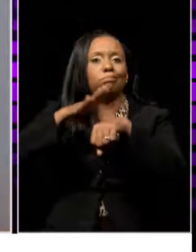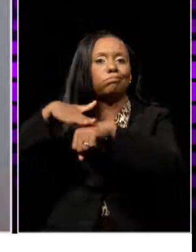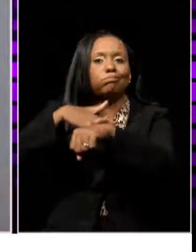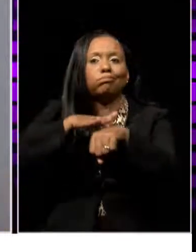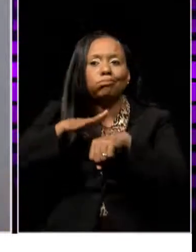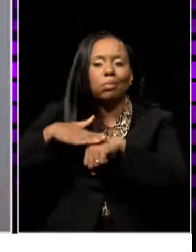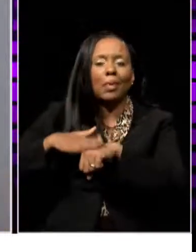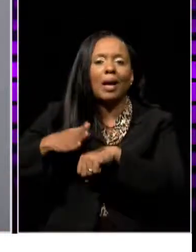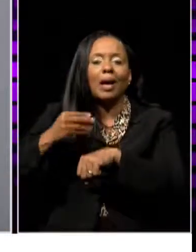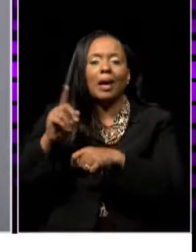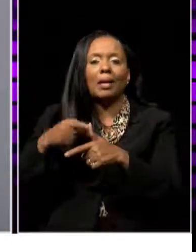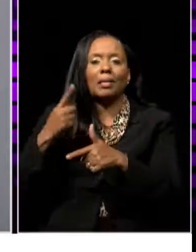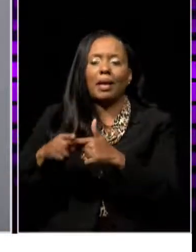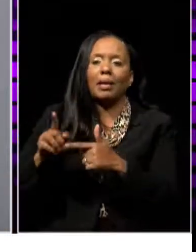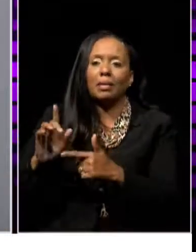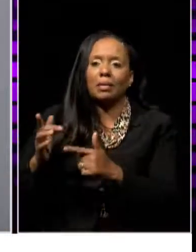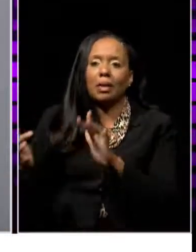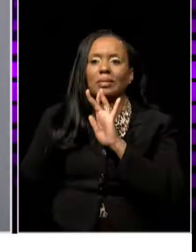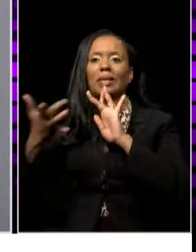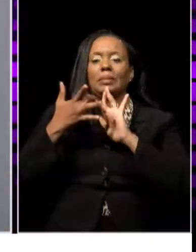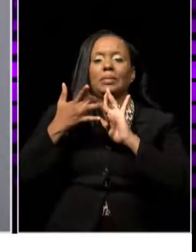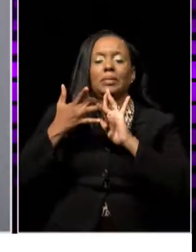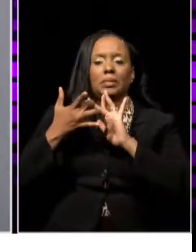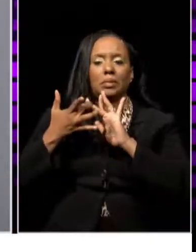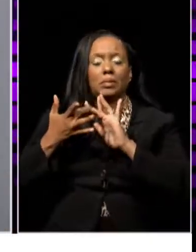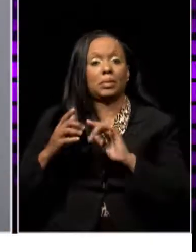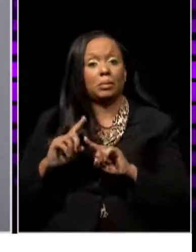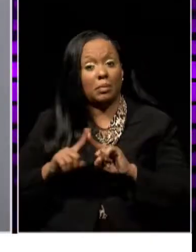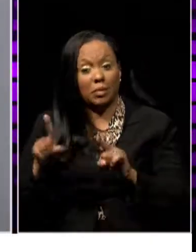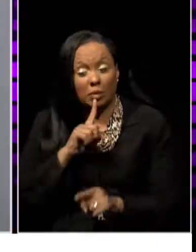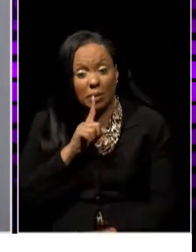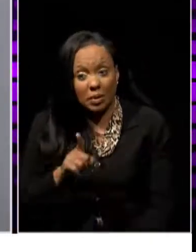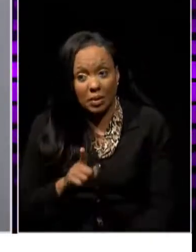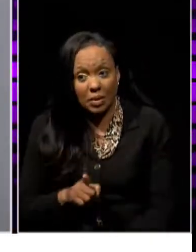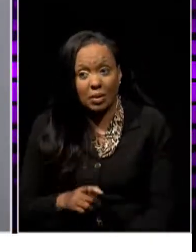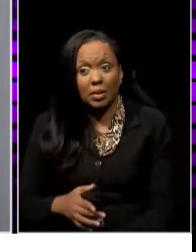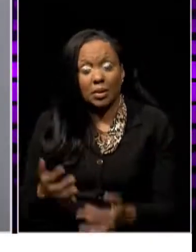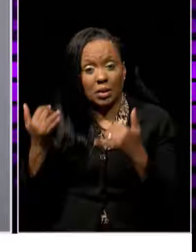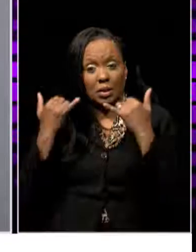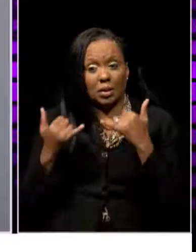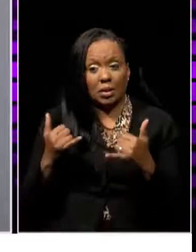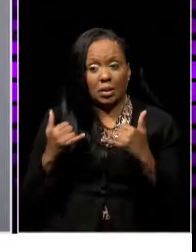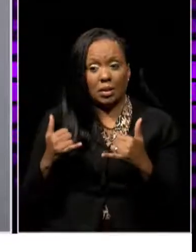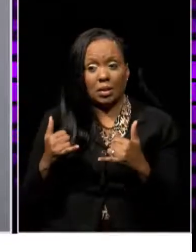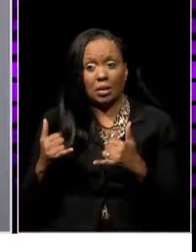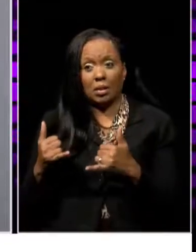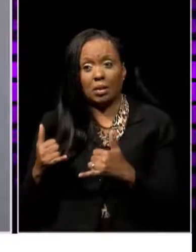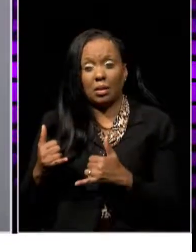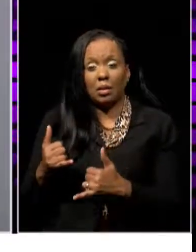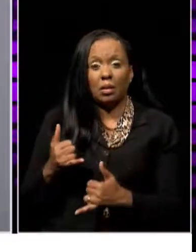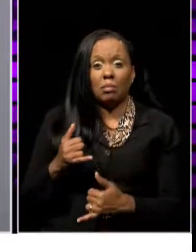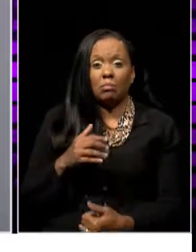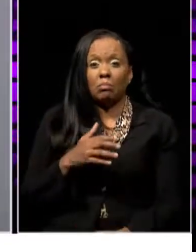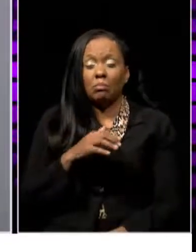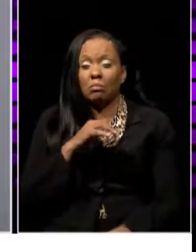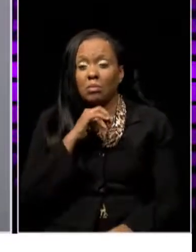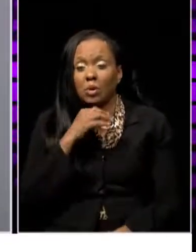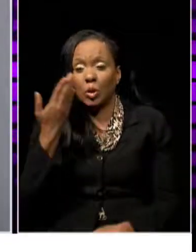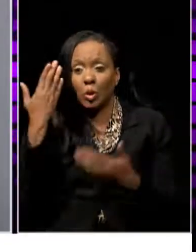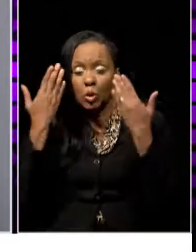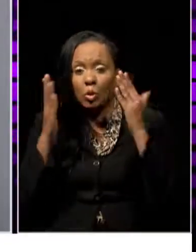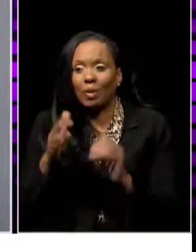or an ITC, and let them know that something is going on there. But really, for now, there are not confirmed reports, but there have